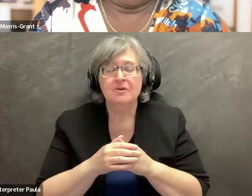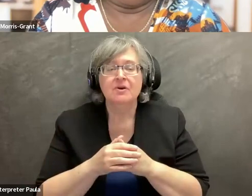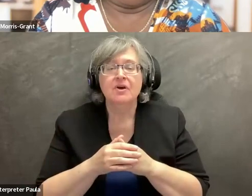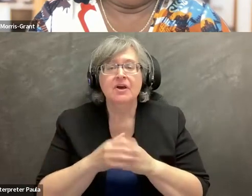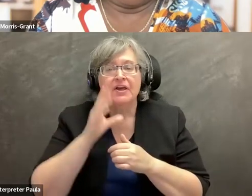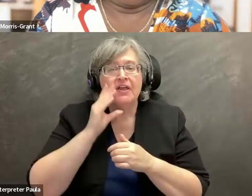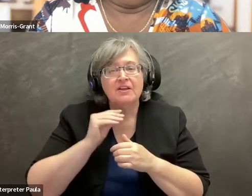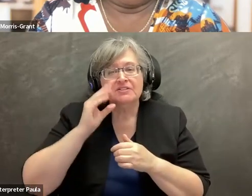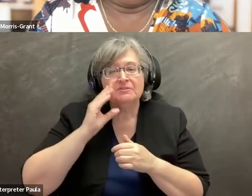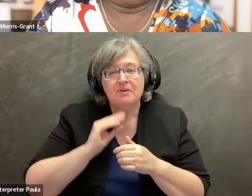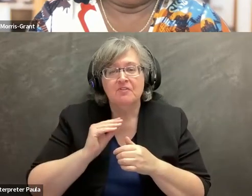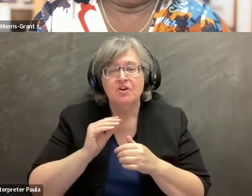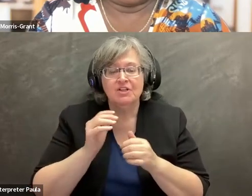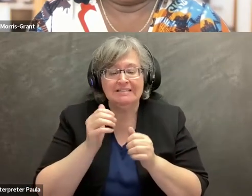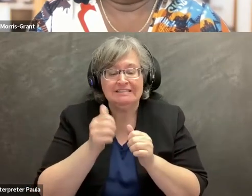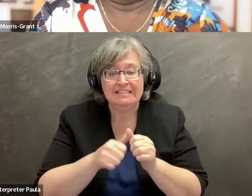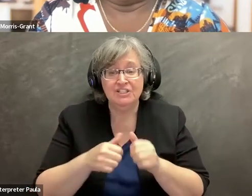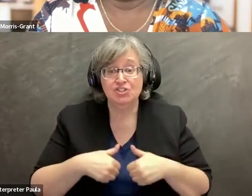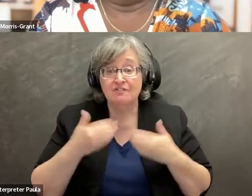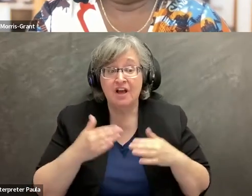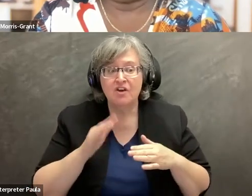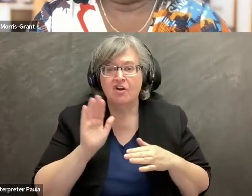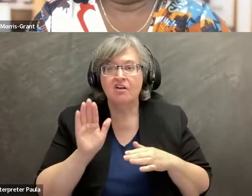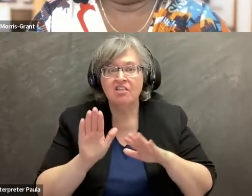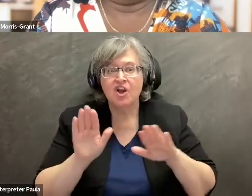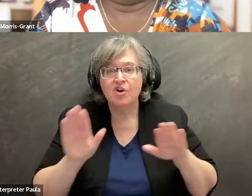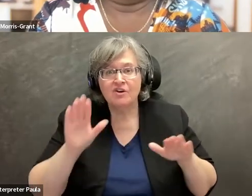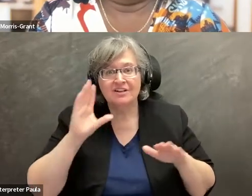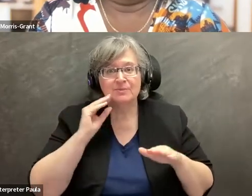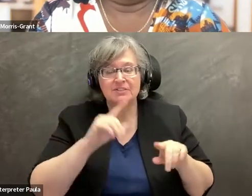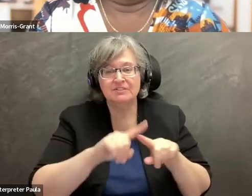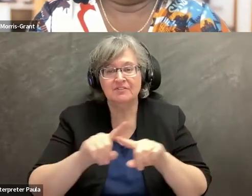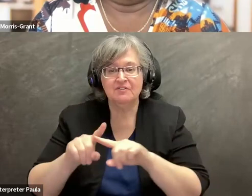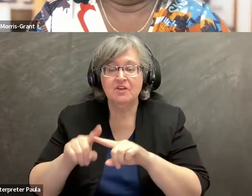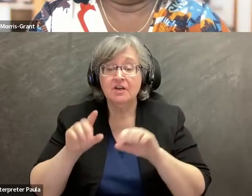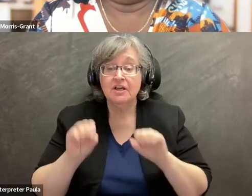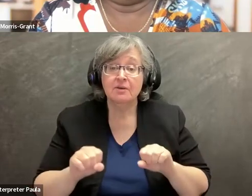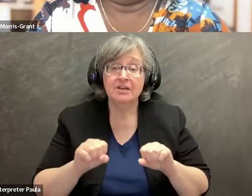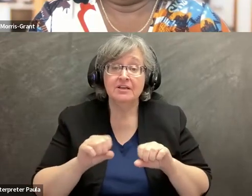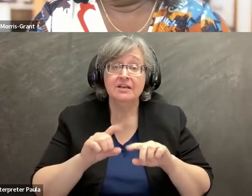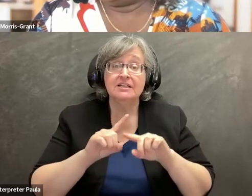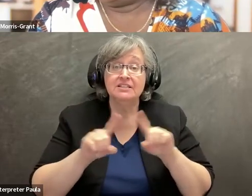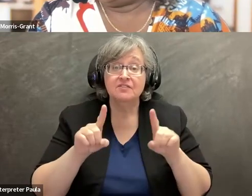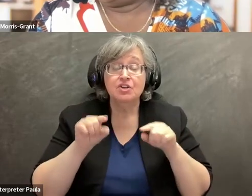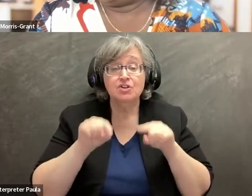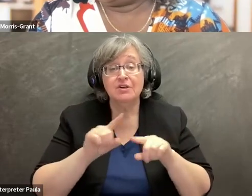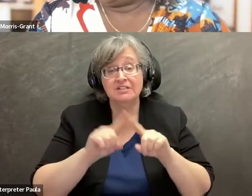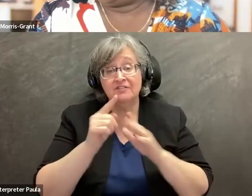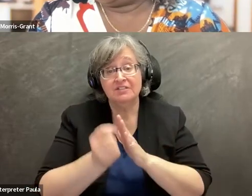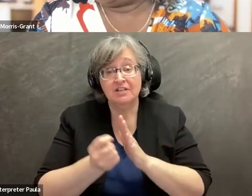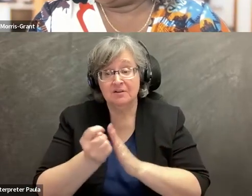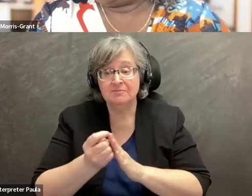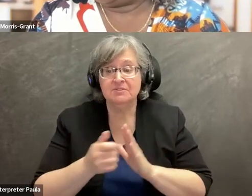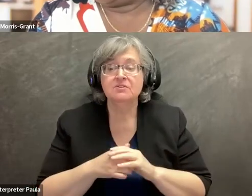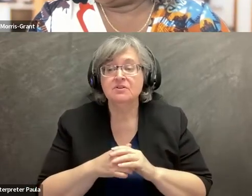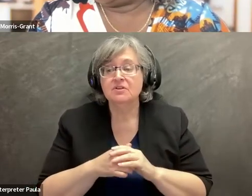experiences of each survivor is different, and it can also be different in different time periods. So some of